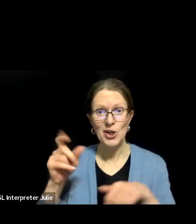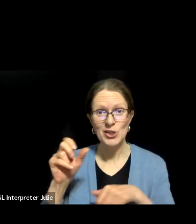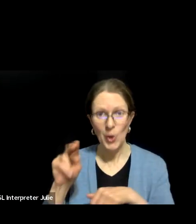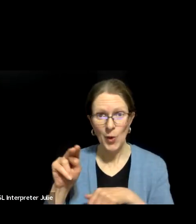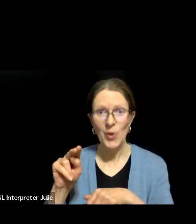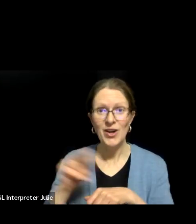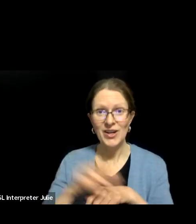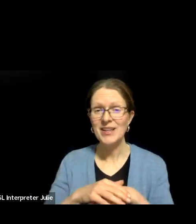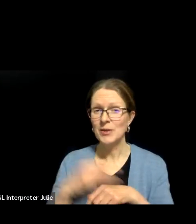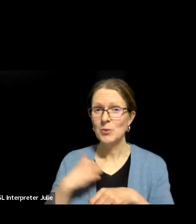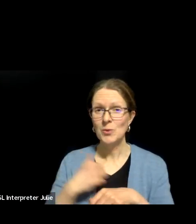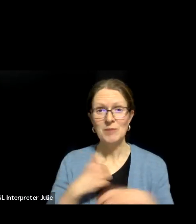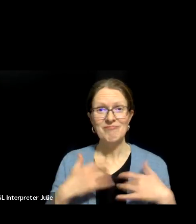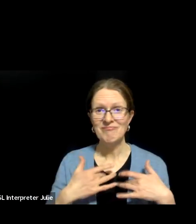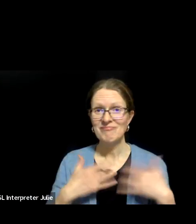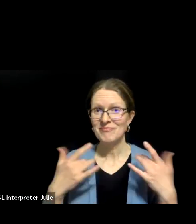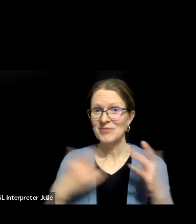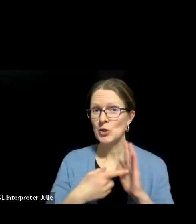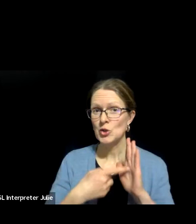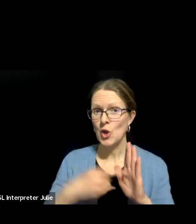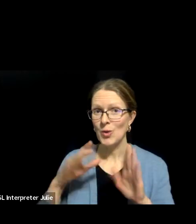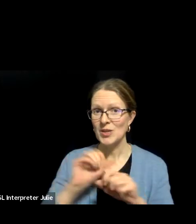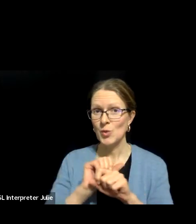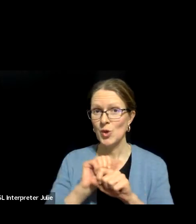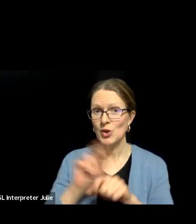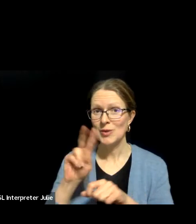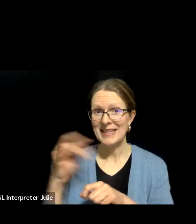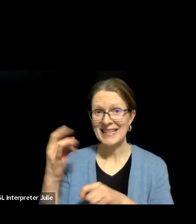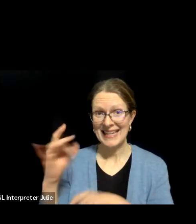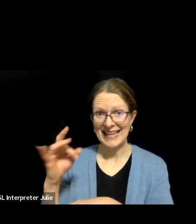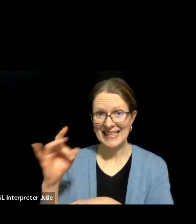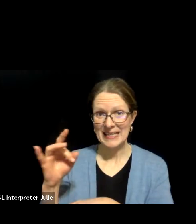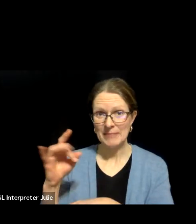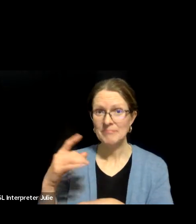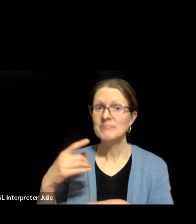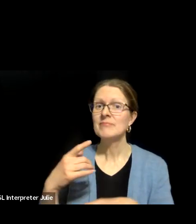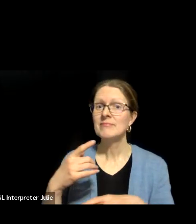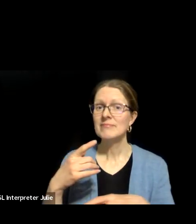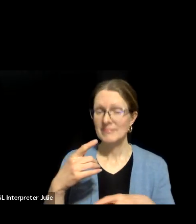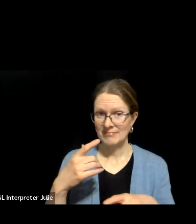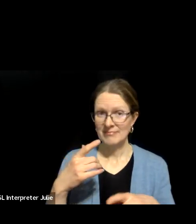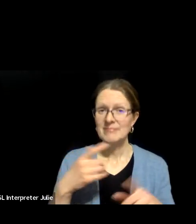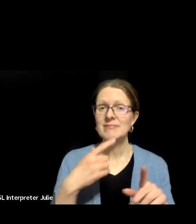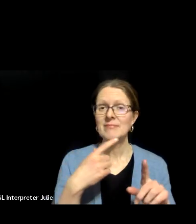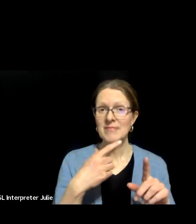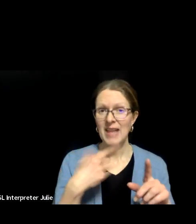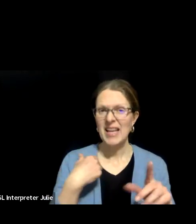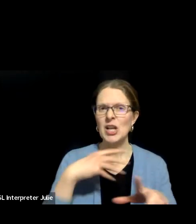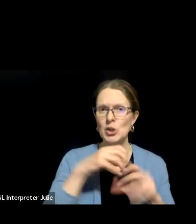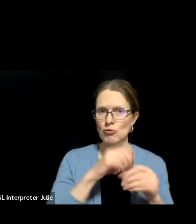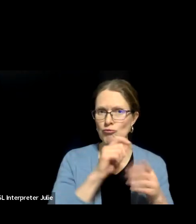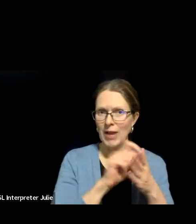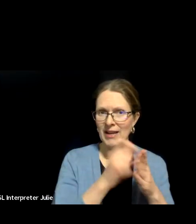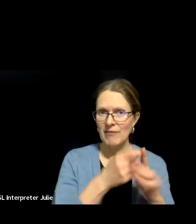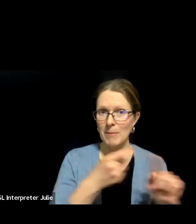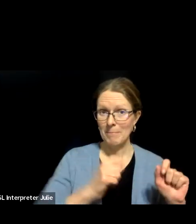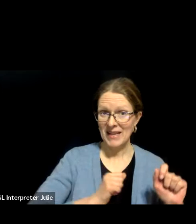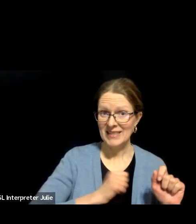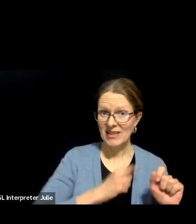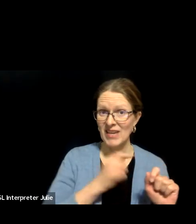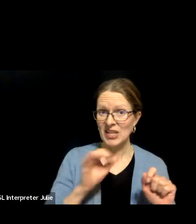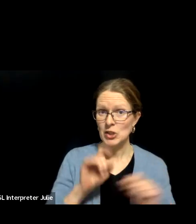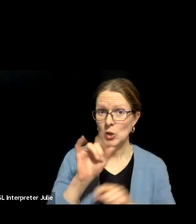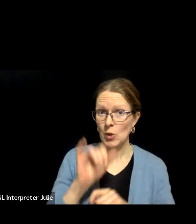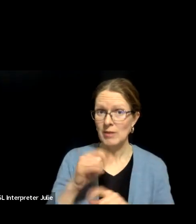we were thrilled to show his work in 2018. In addition to writings by myself and Tony, the book includes contributions by